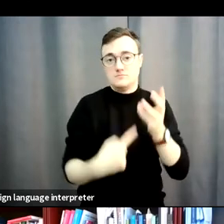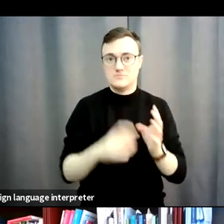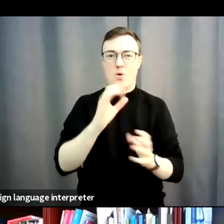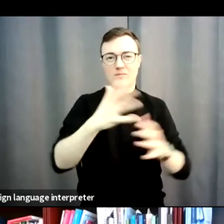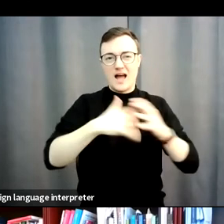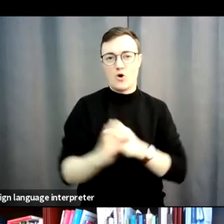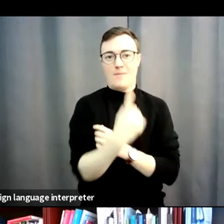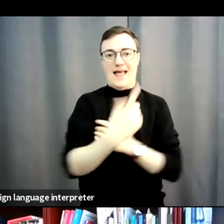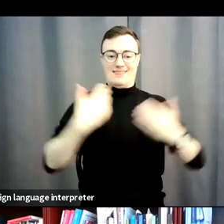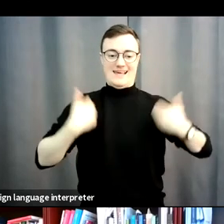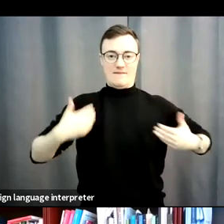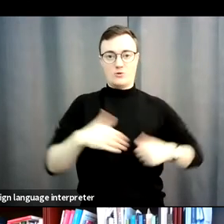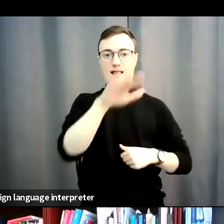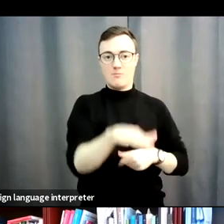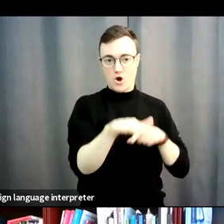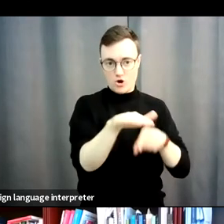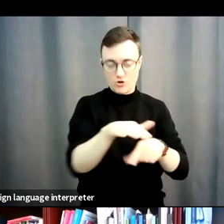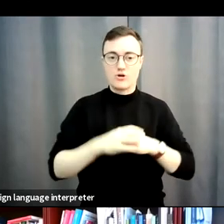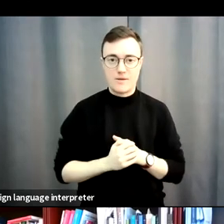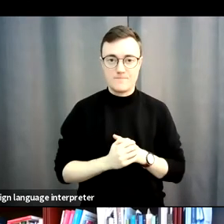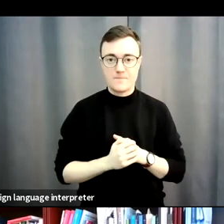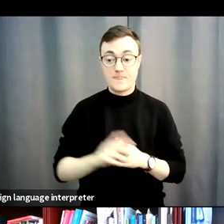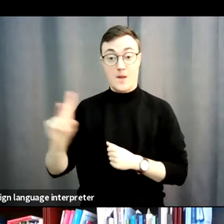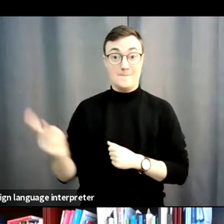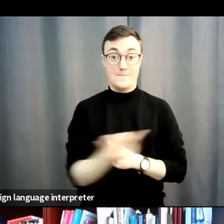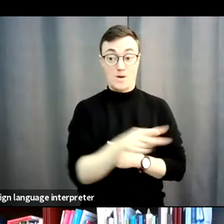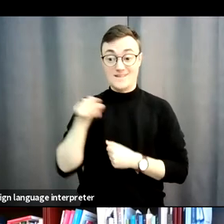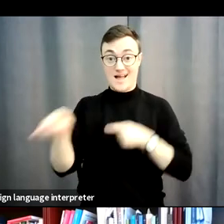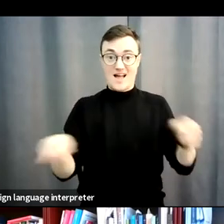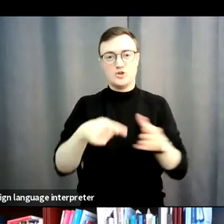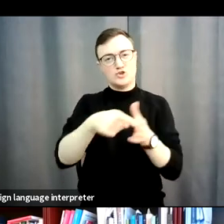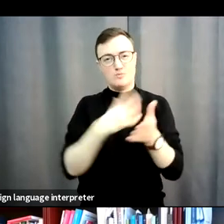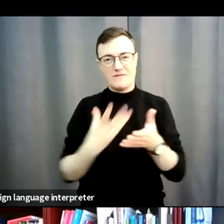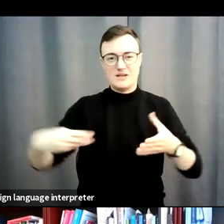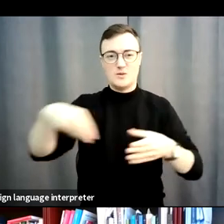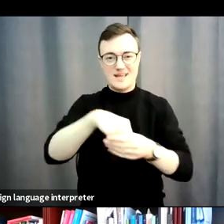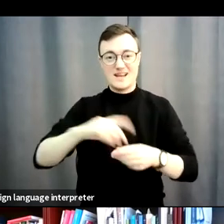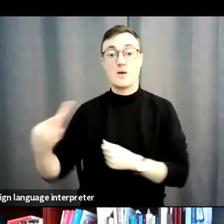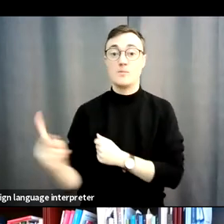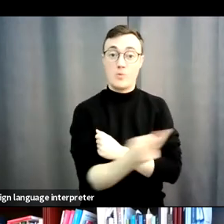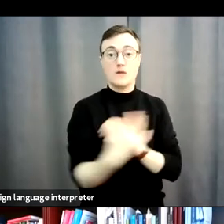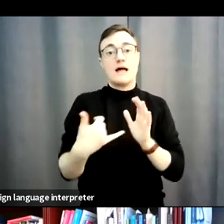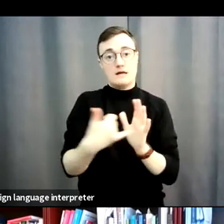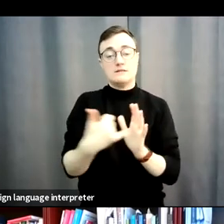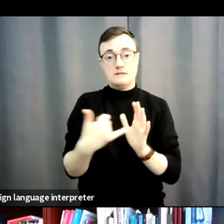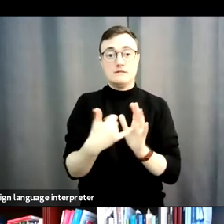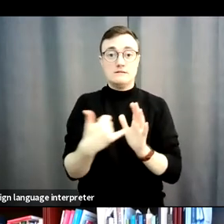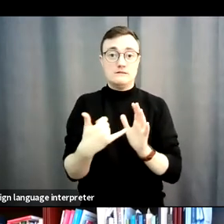child. And both of them are, I mean, both types are covered by the right to